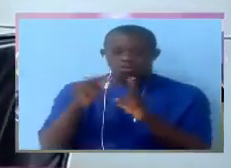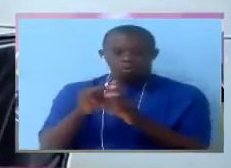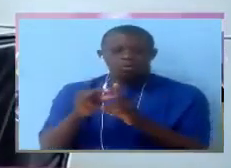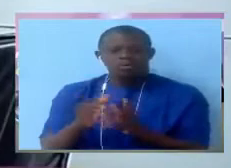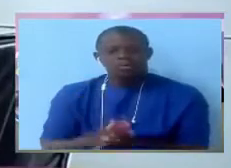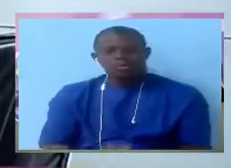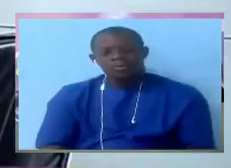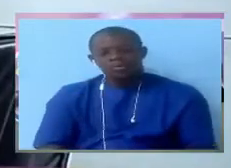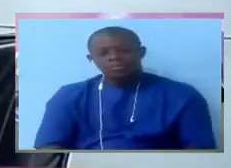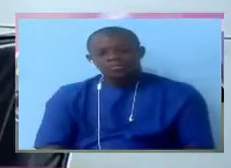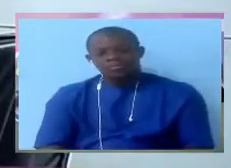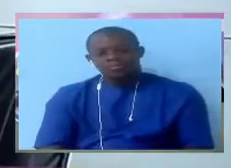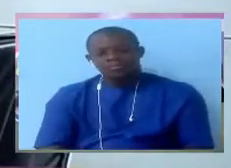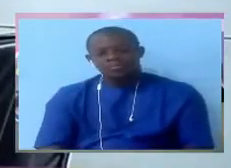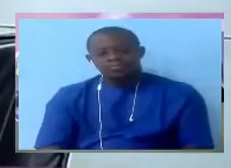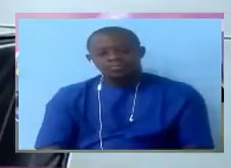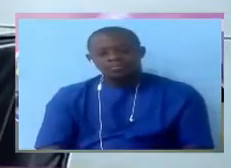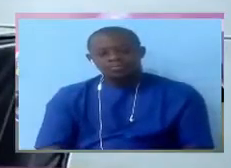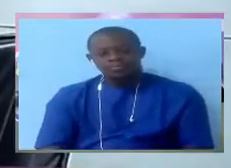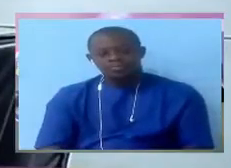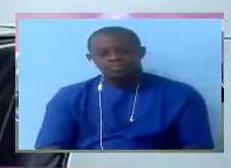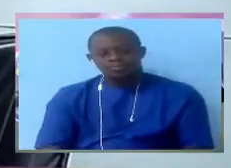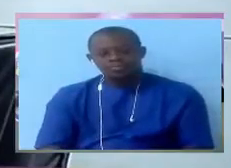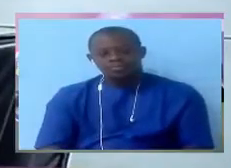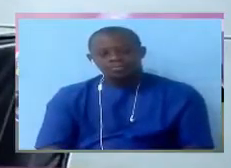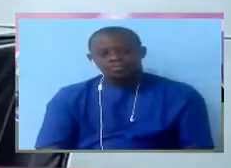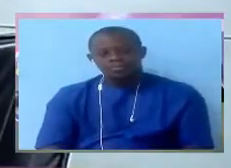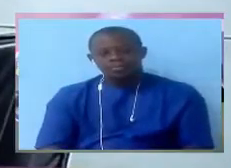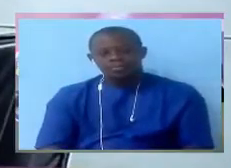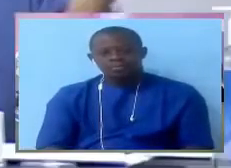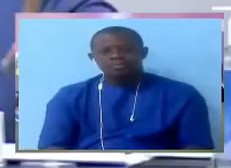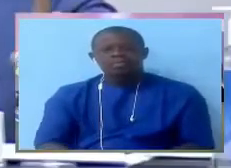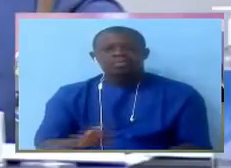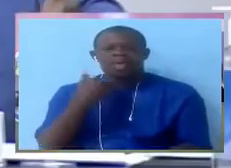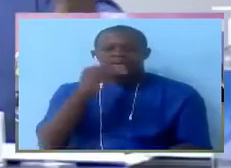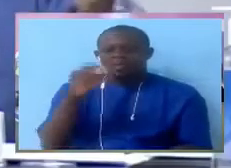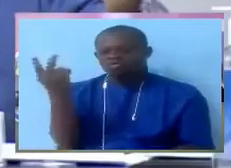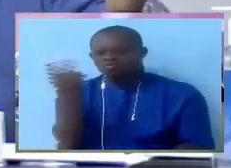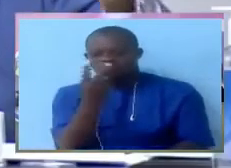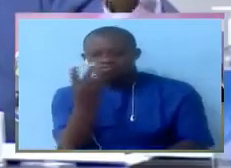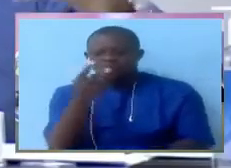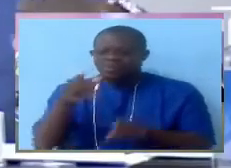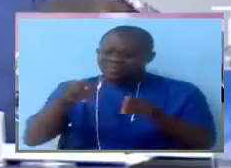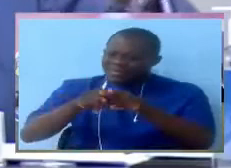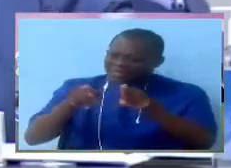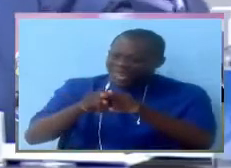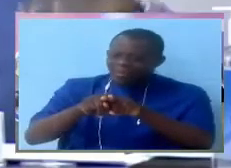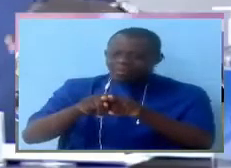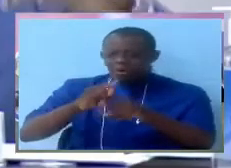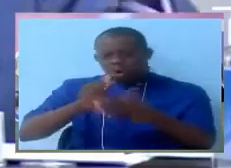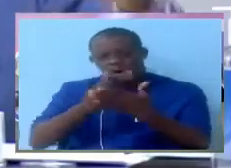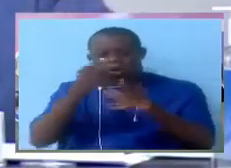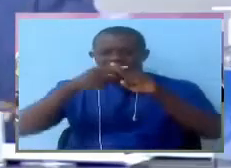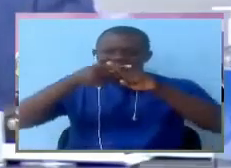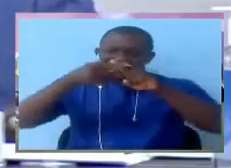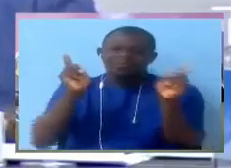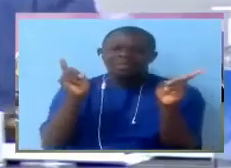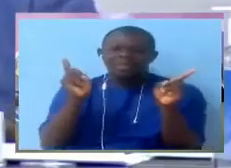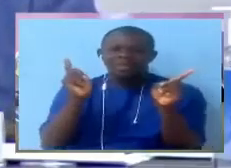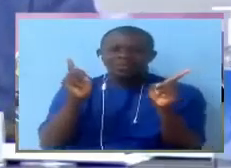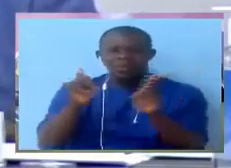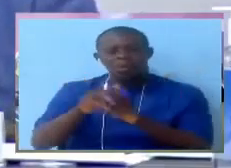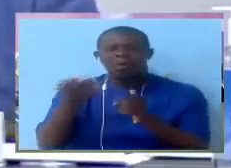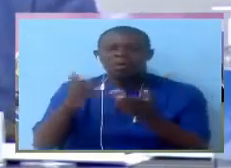moy ngeen def ko liñu wax VIP treatment. Are the two the same or are they different in terms of gradation of